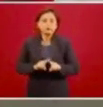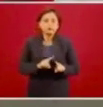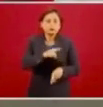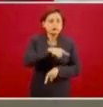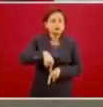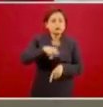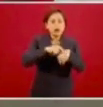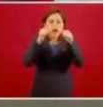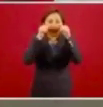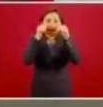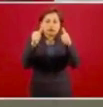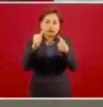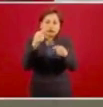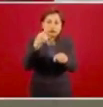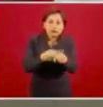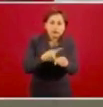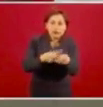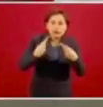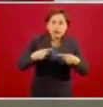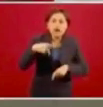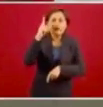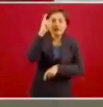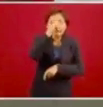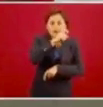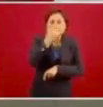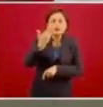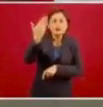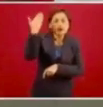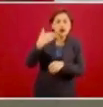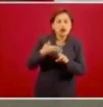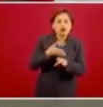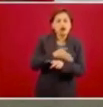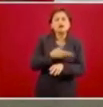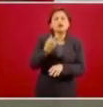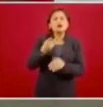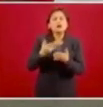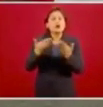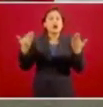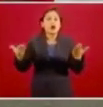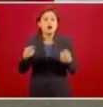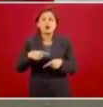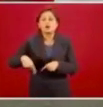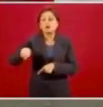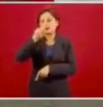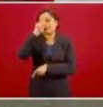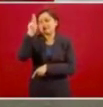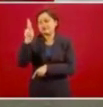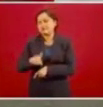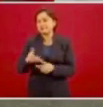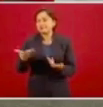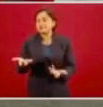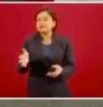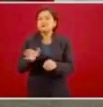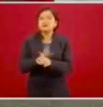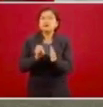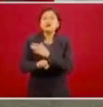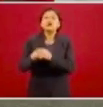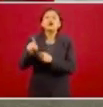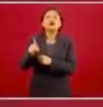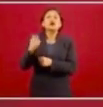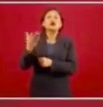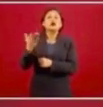So that is one of the important things to remember when we're talking about the health sector in our country.